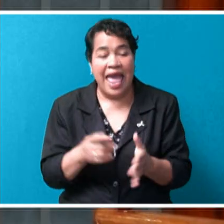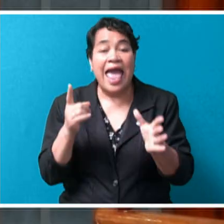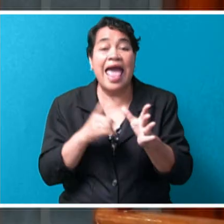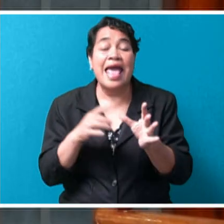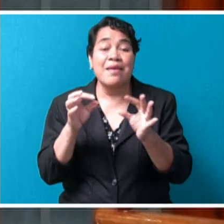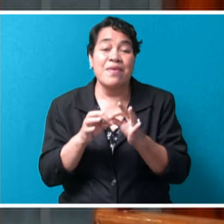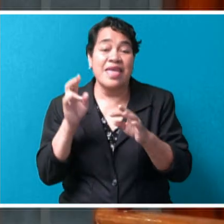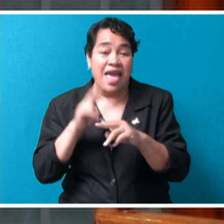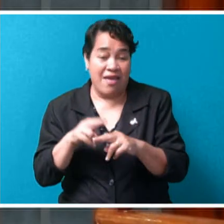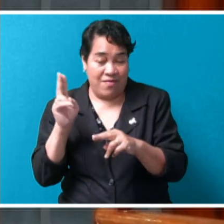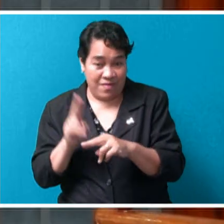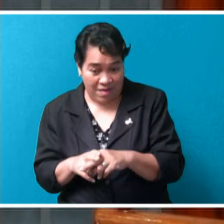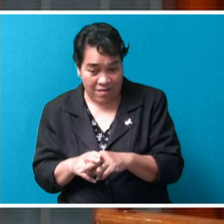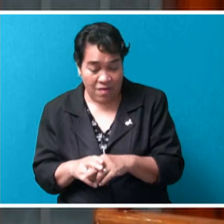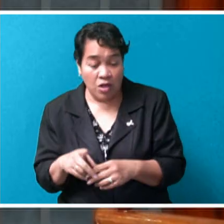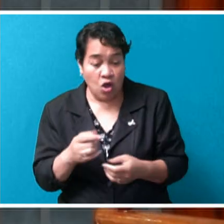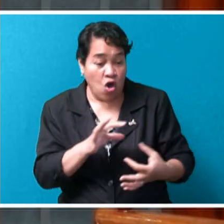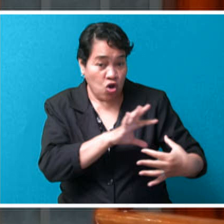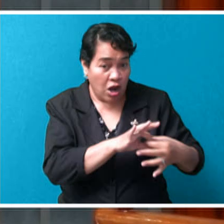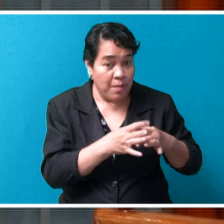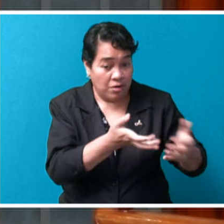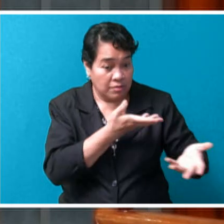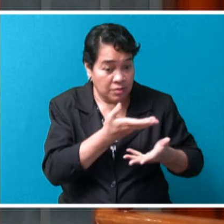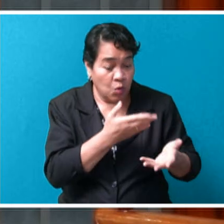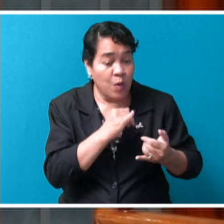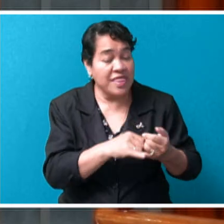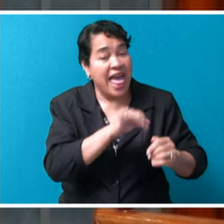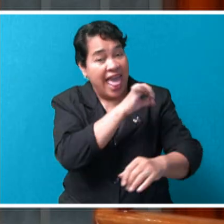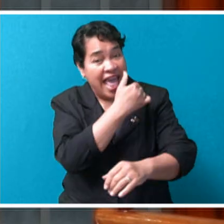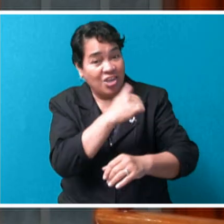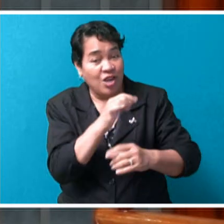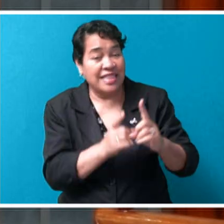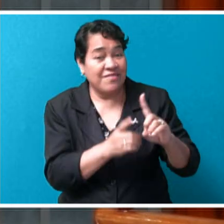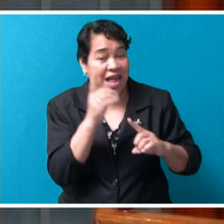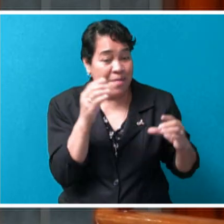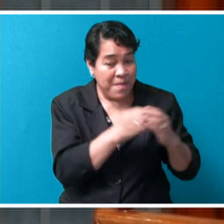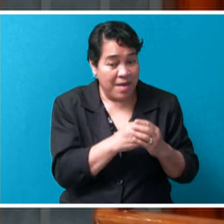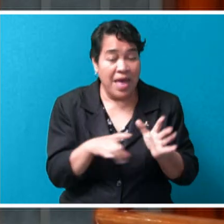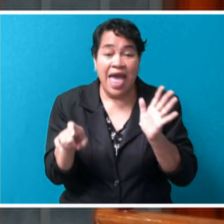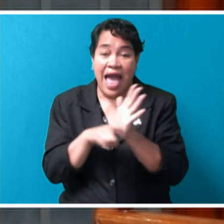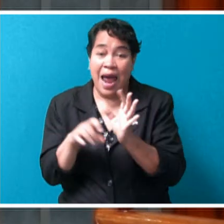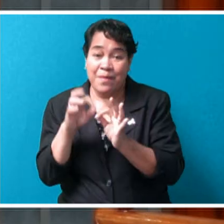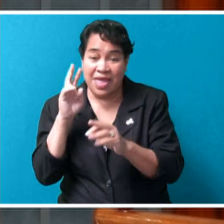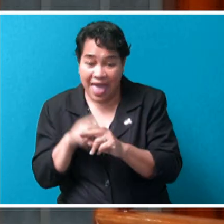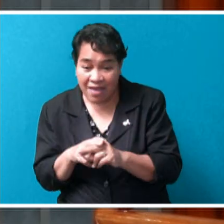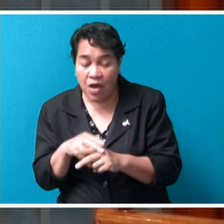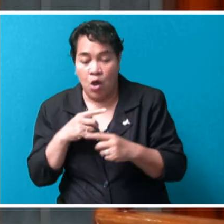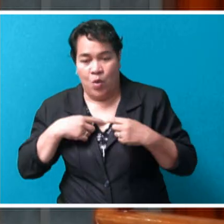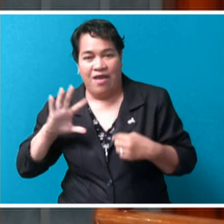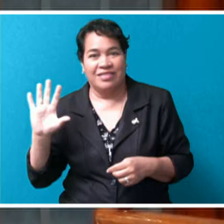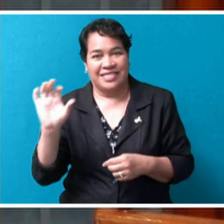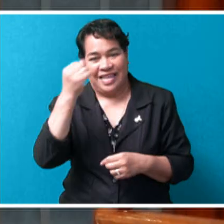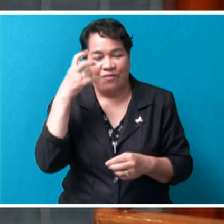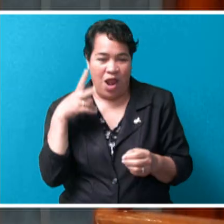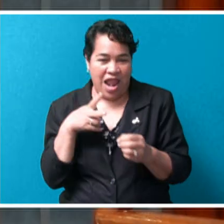Act. Through collaborative efforts with the Asian Development Bank and the Reserve Bank of Fiji, we have successfully launched